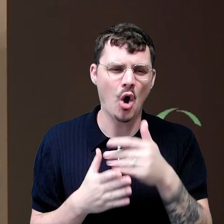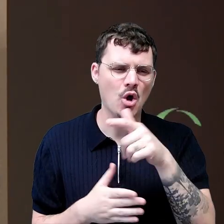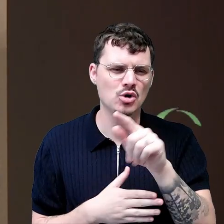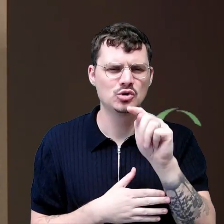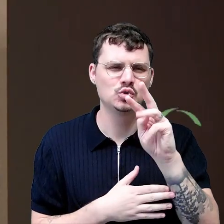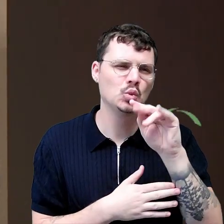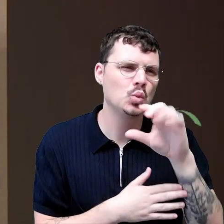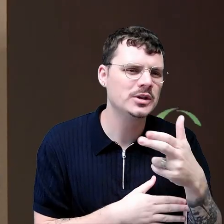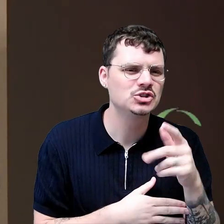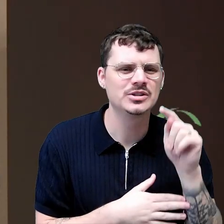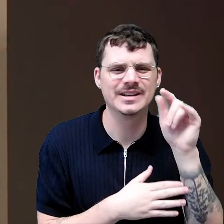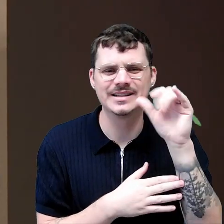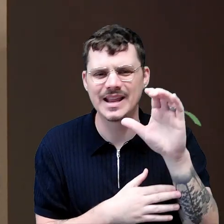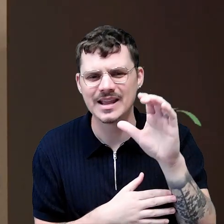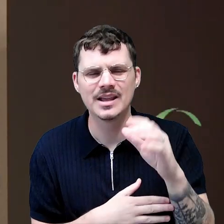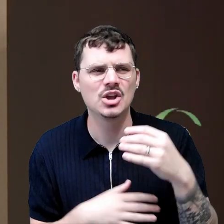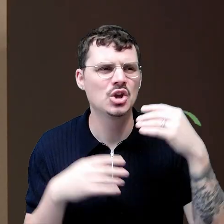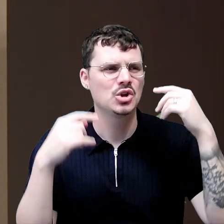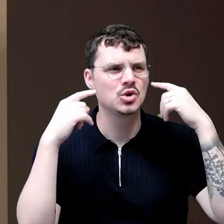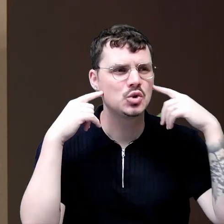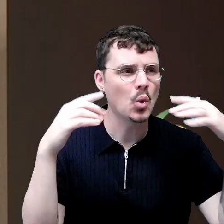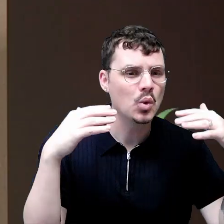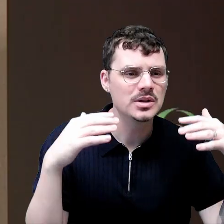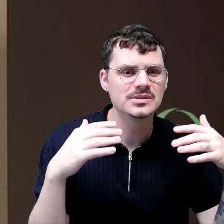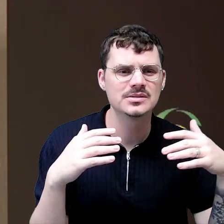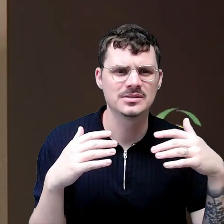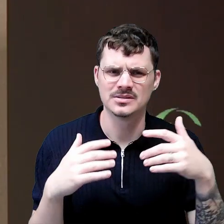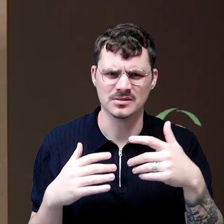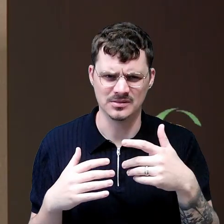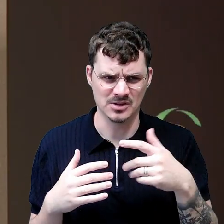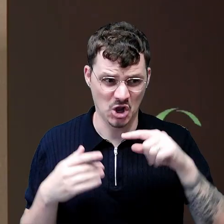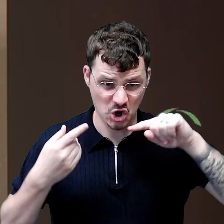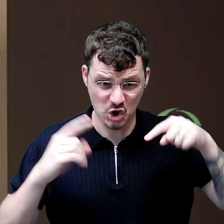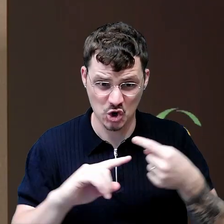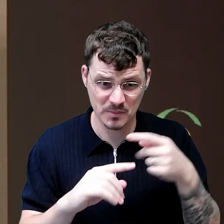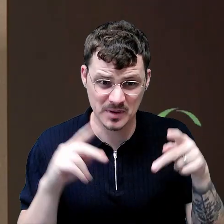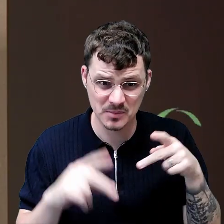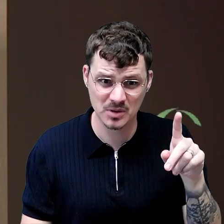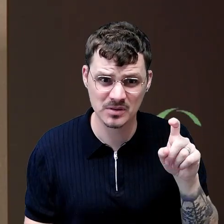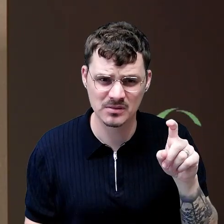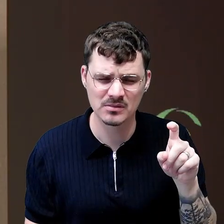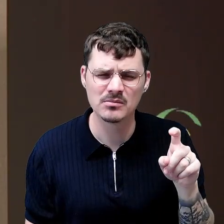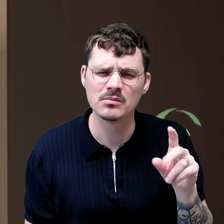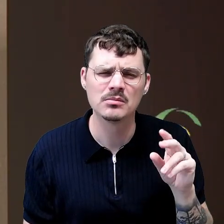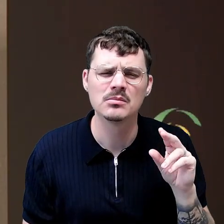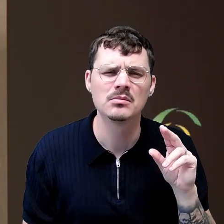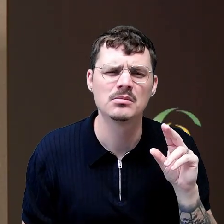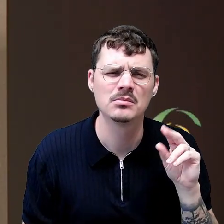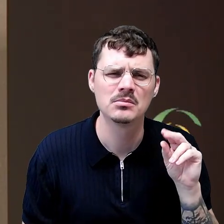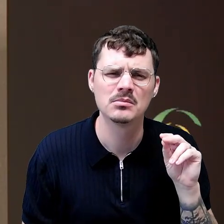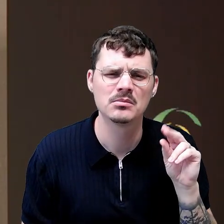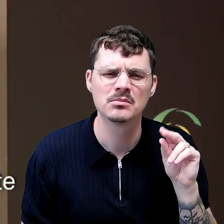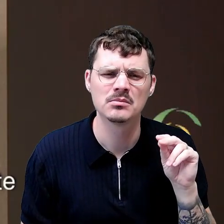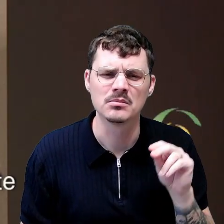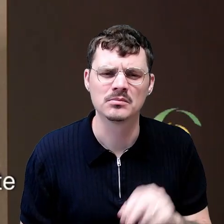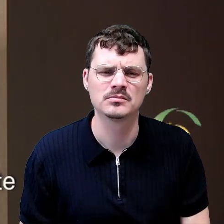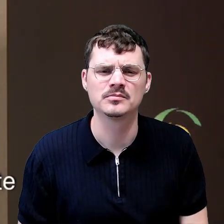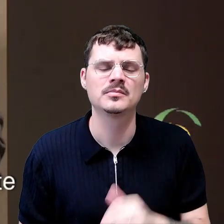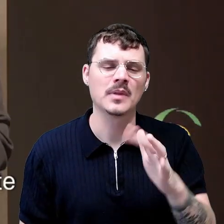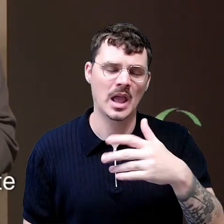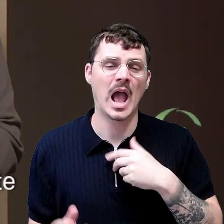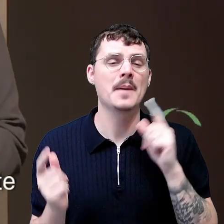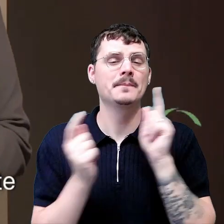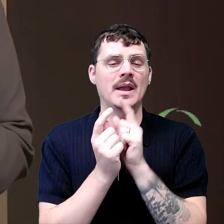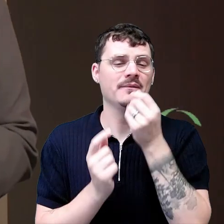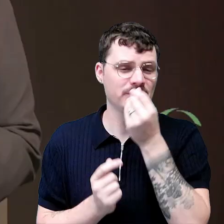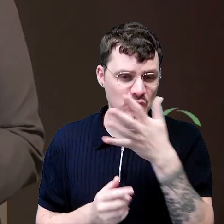twitches and tics and noises and things don't hurt anybody, do they? Right? Now, I've met a couple of